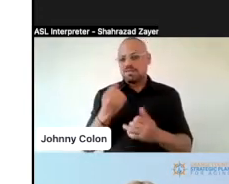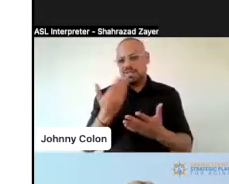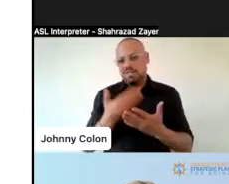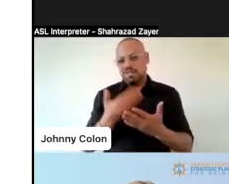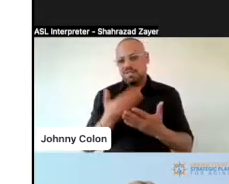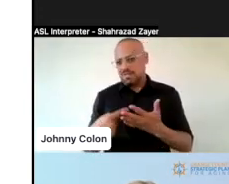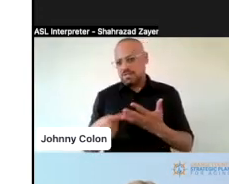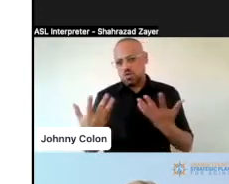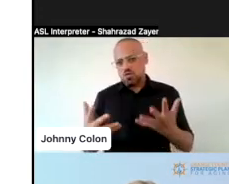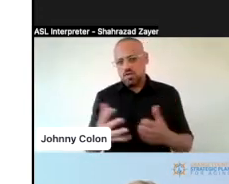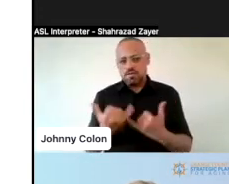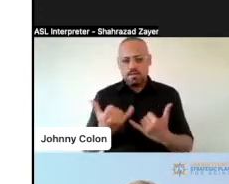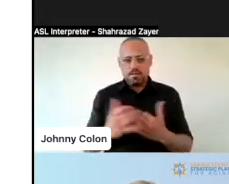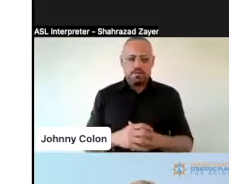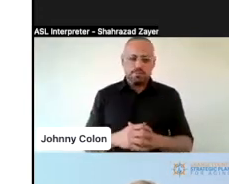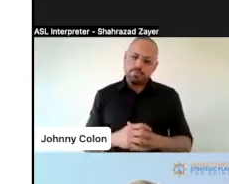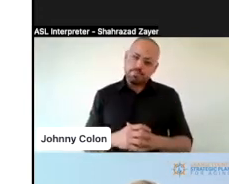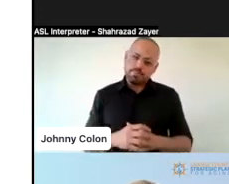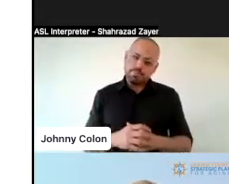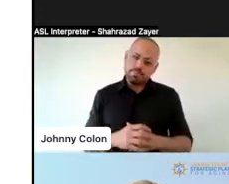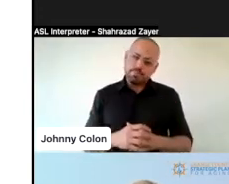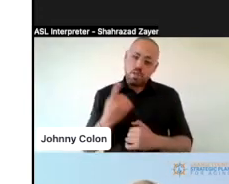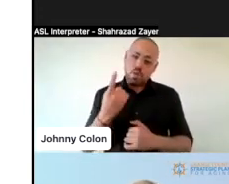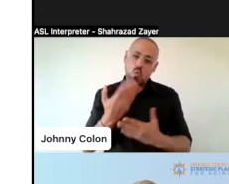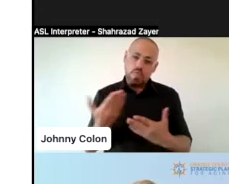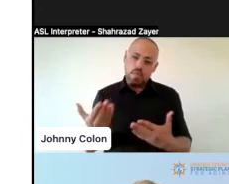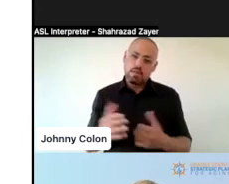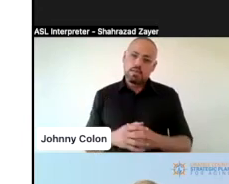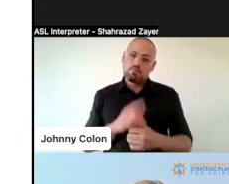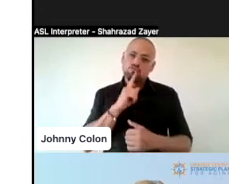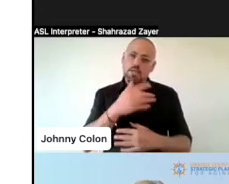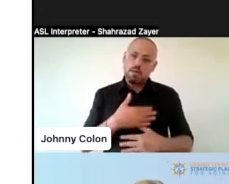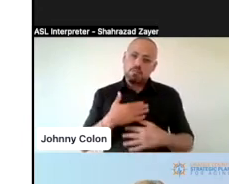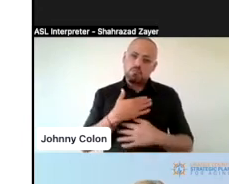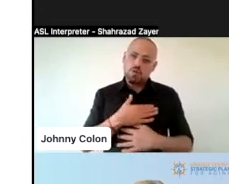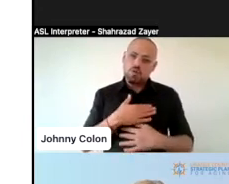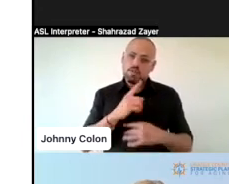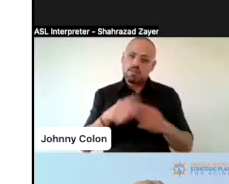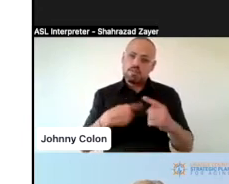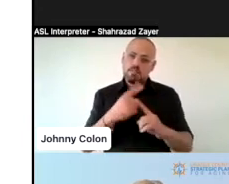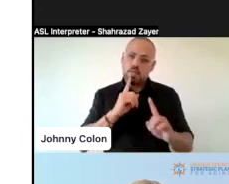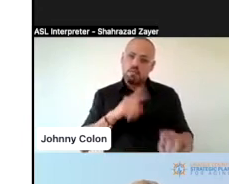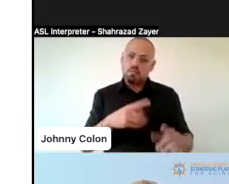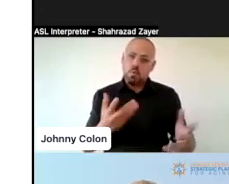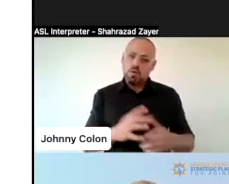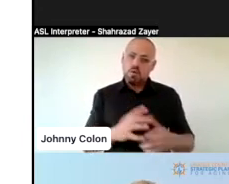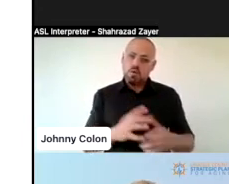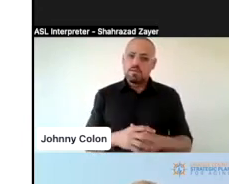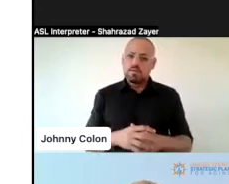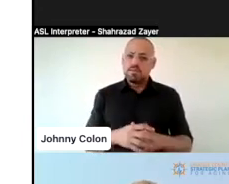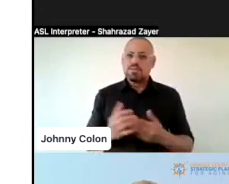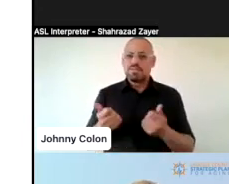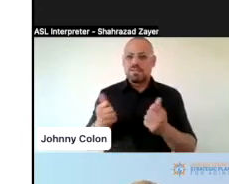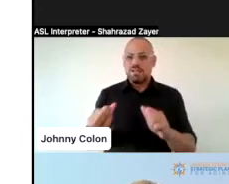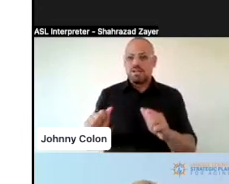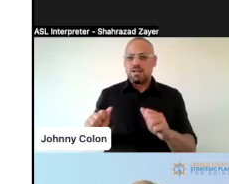talked about today. And one of the things I really appreciate about this report is the effort that Dr. Tucker